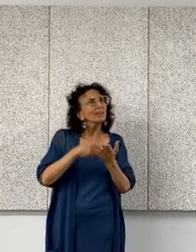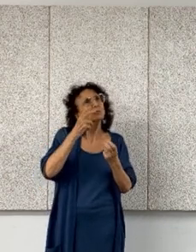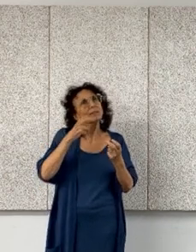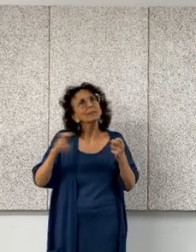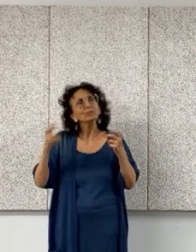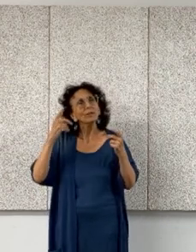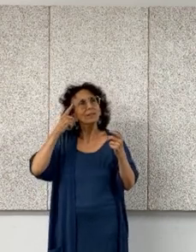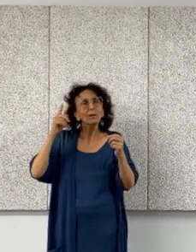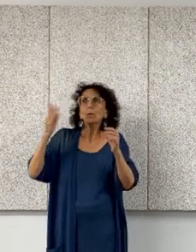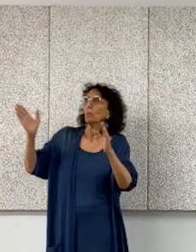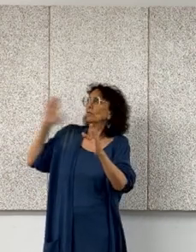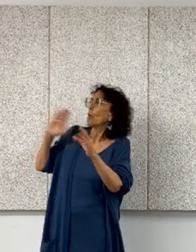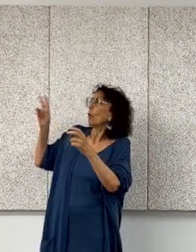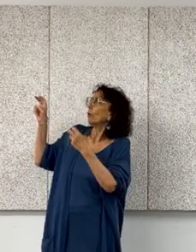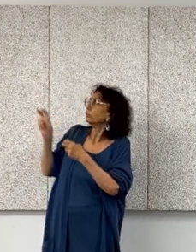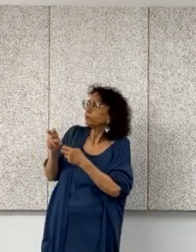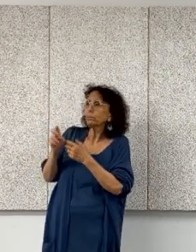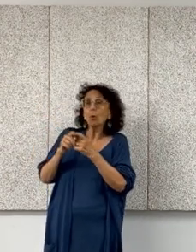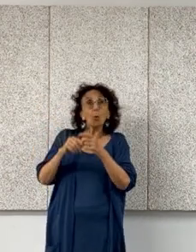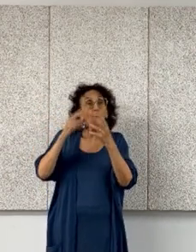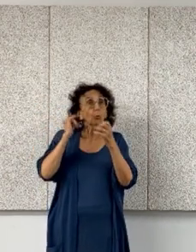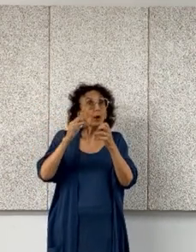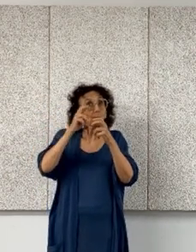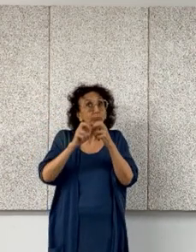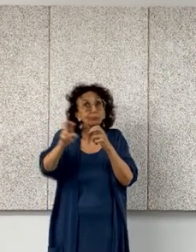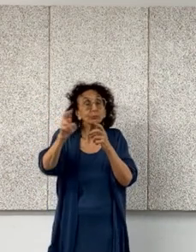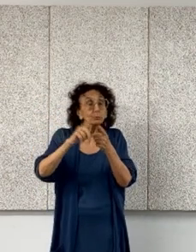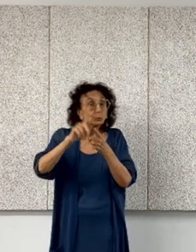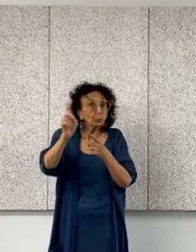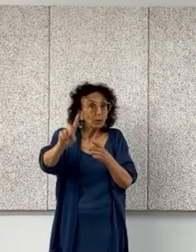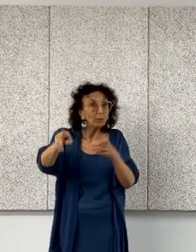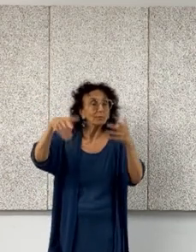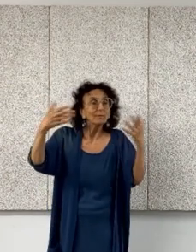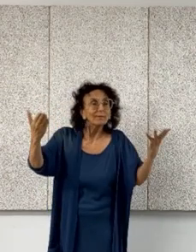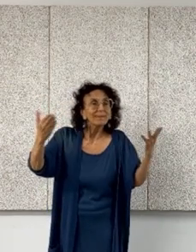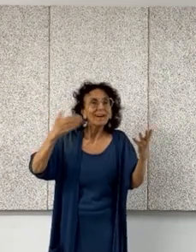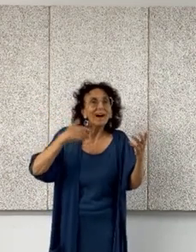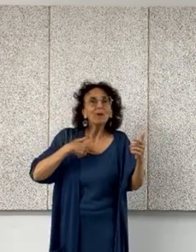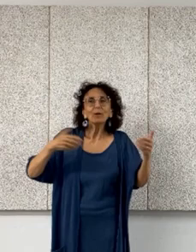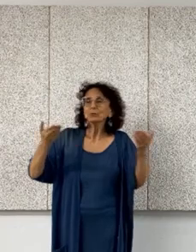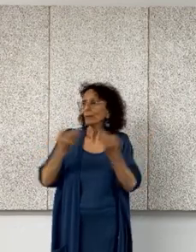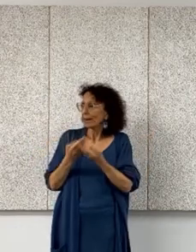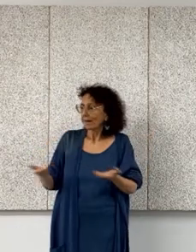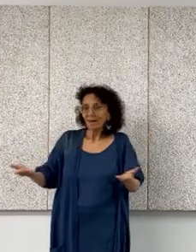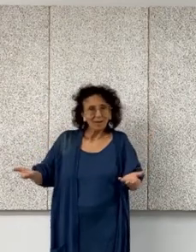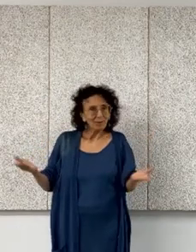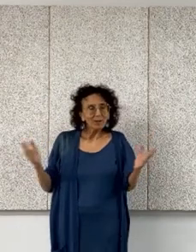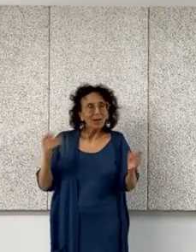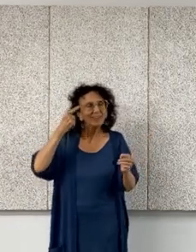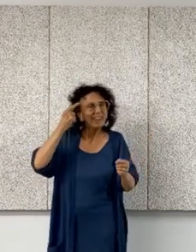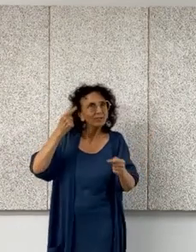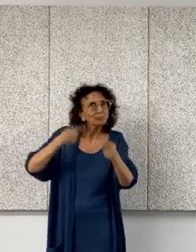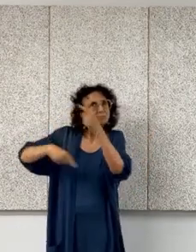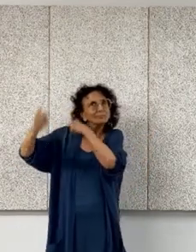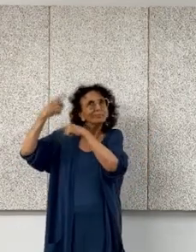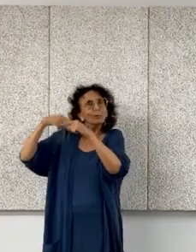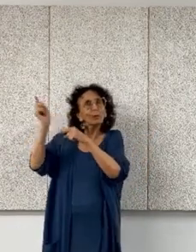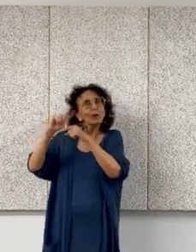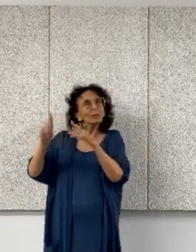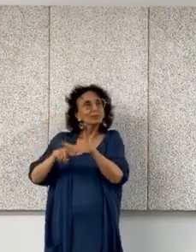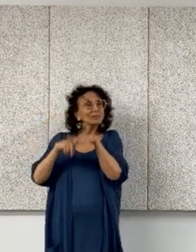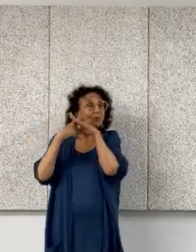and where we've been and where we might be going, I'd like to kind of invite us to go all the way back to our